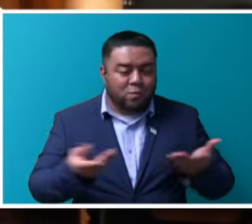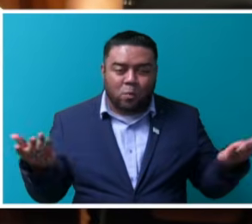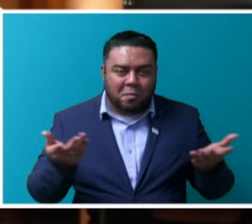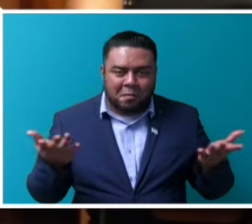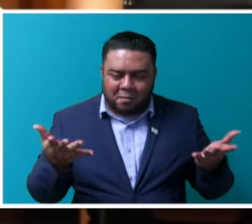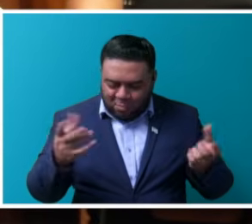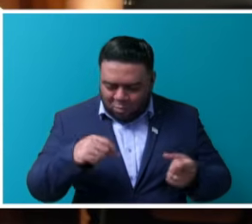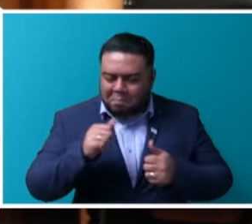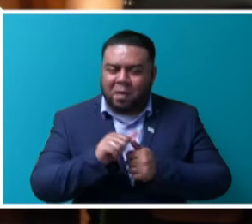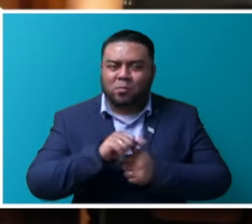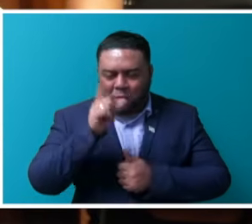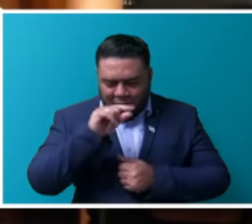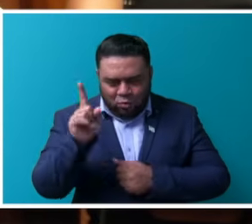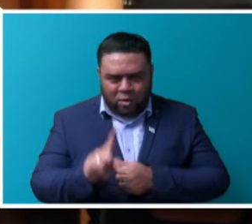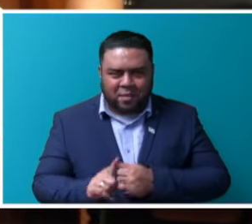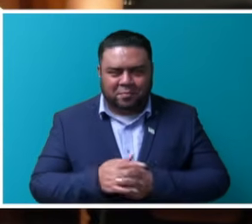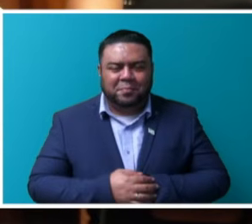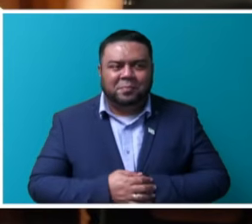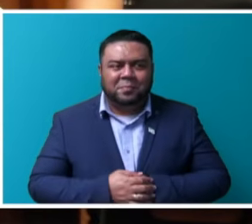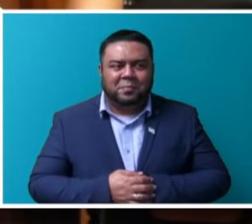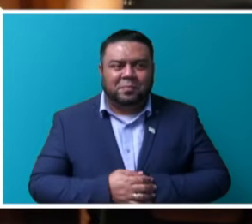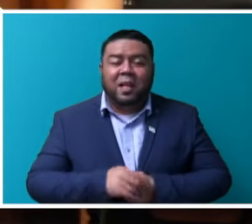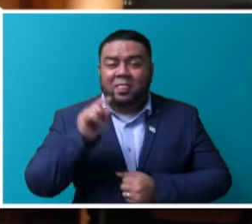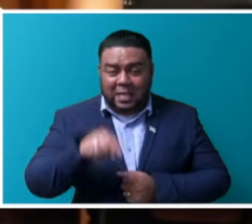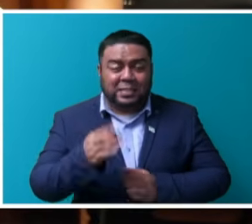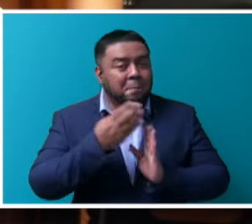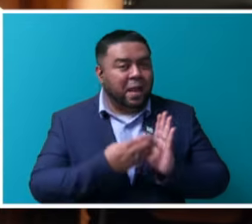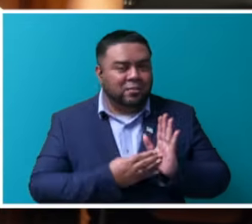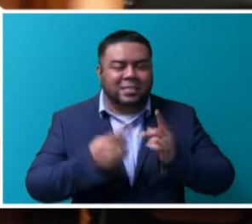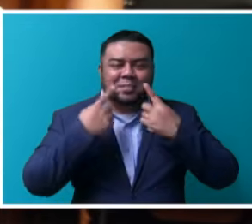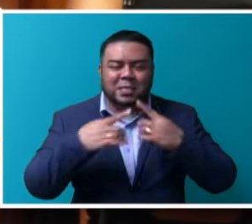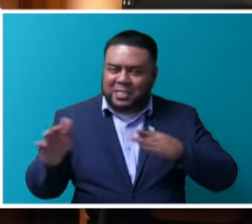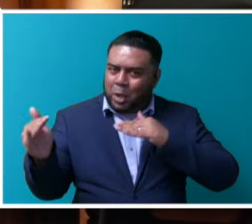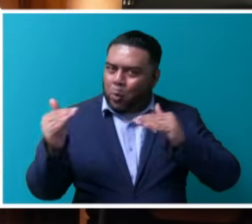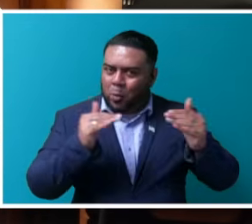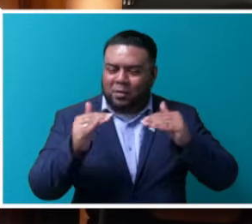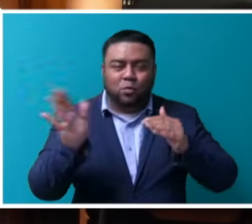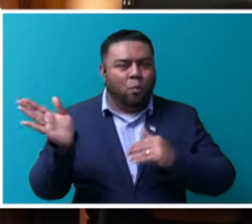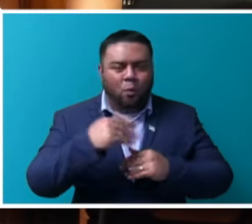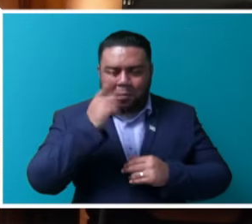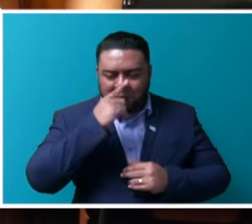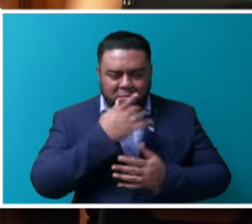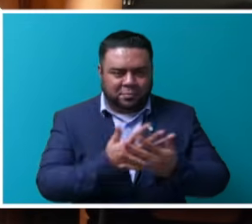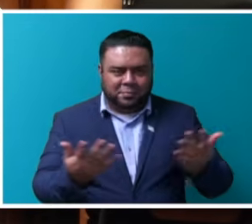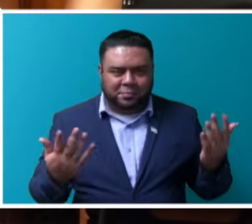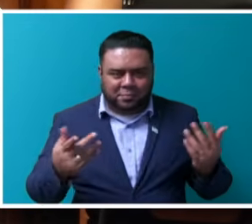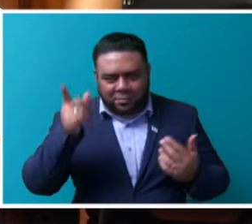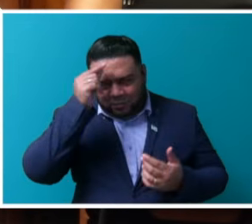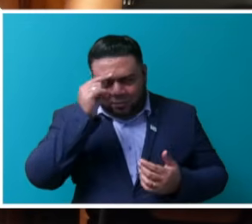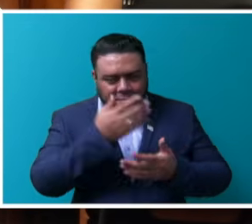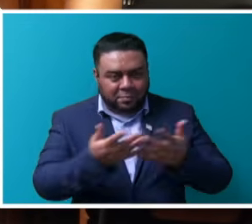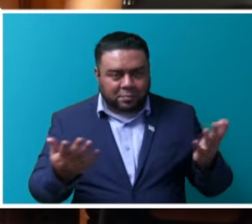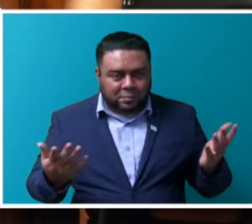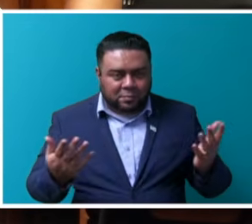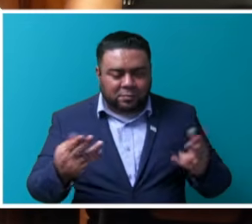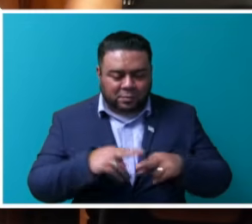best as we can today. This budget speaks equally to all Fijians. This budget speaks justly